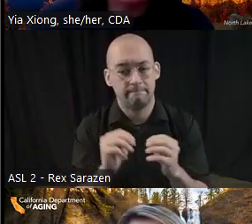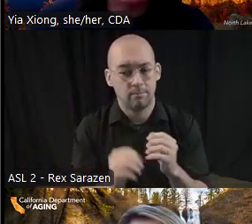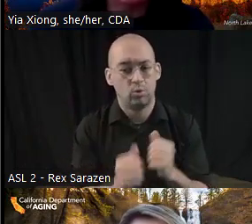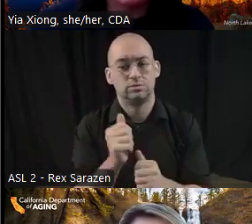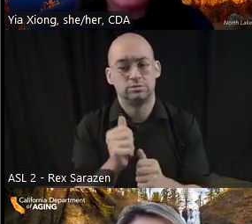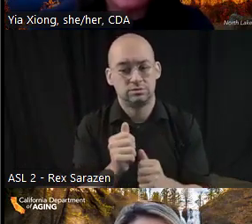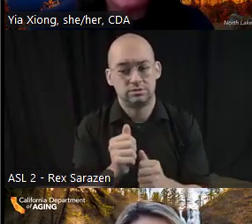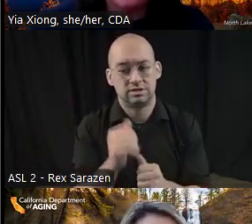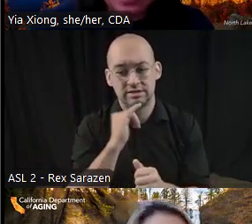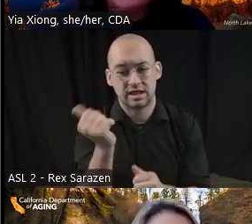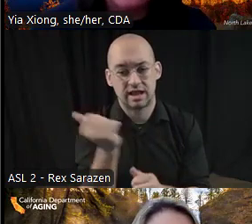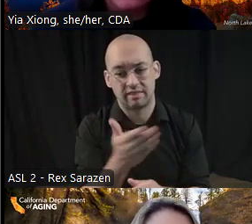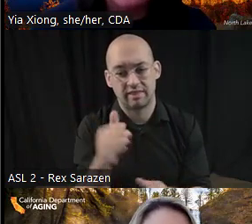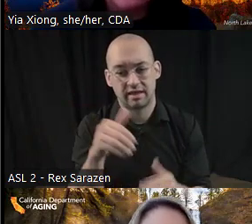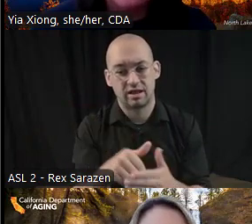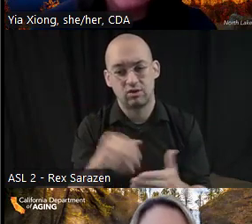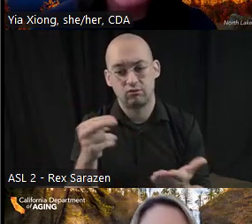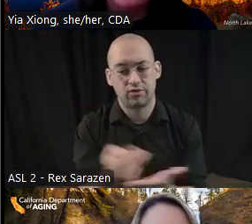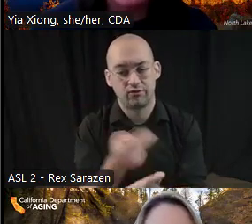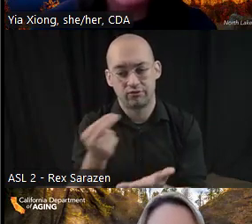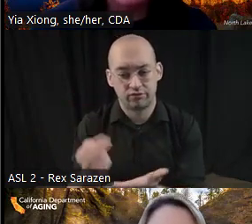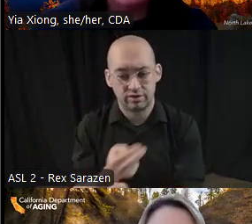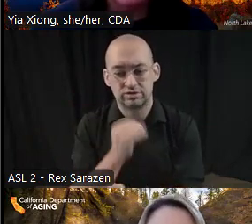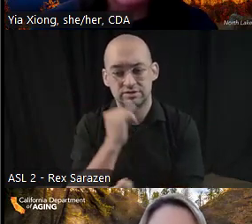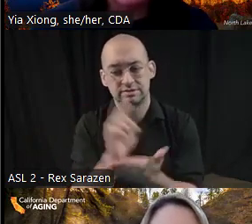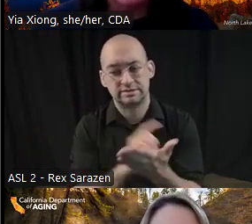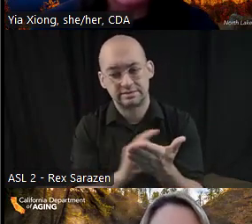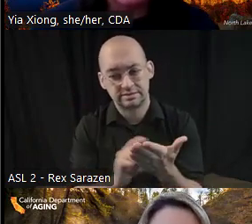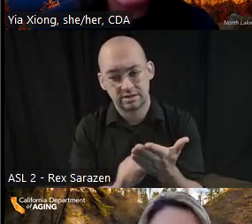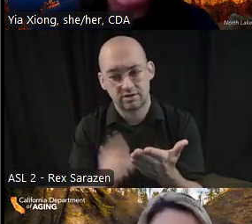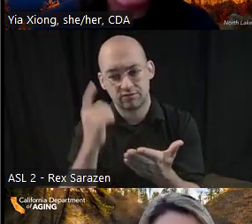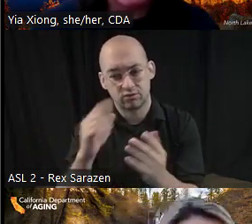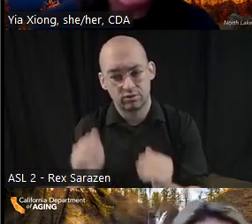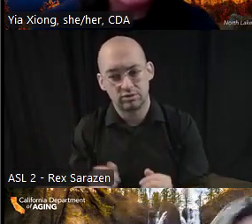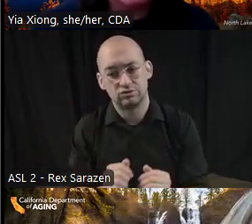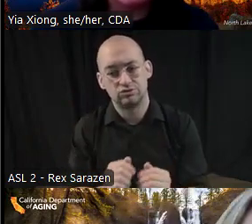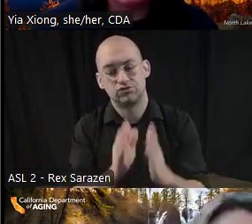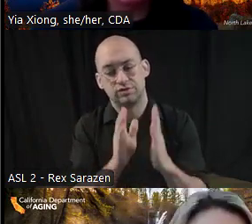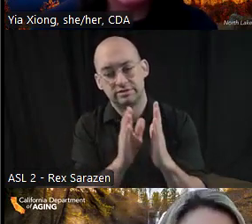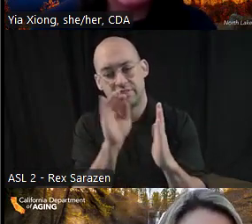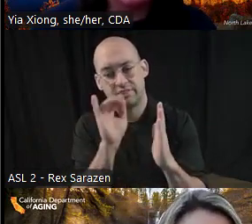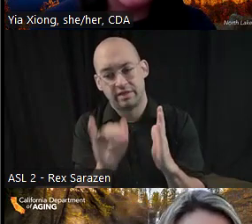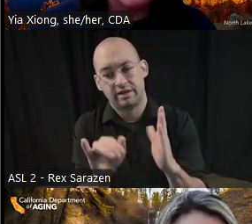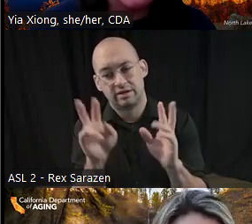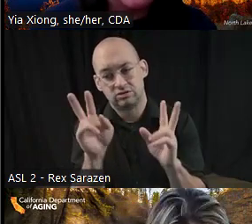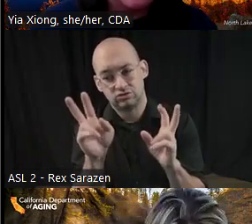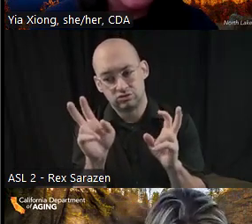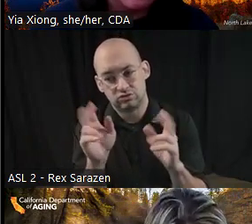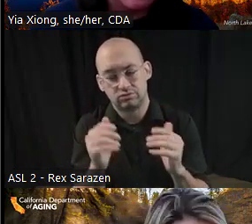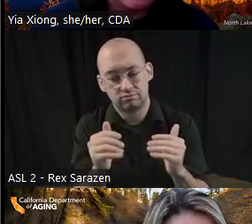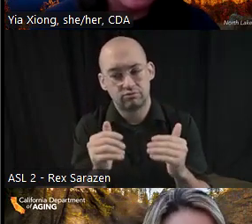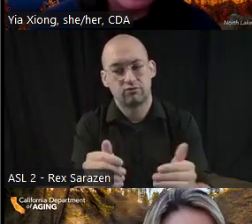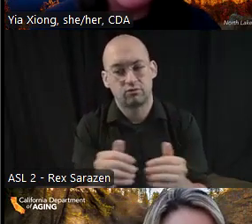in this refresh that is designed to address that issue should it continue moving forward?